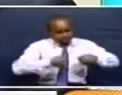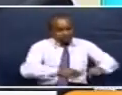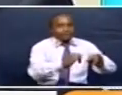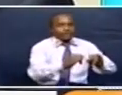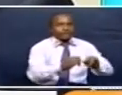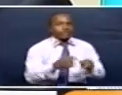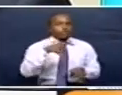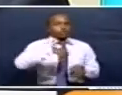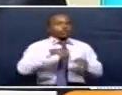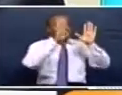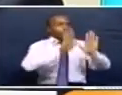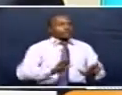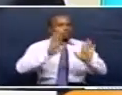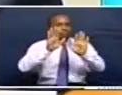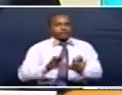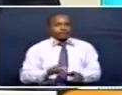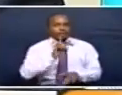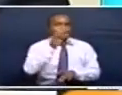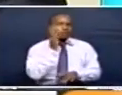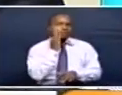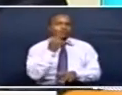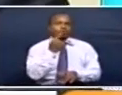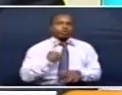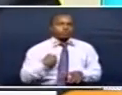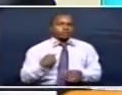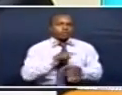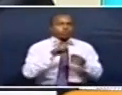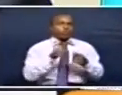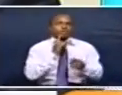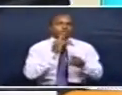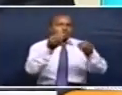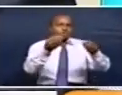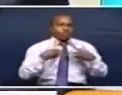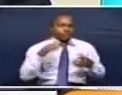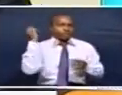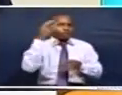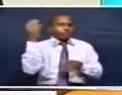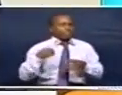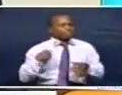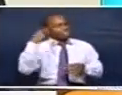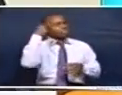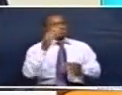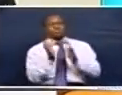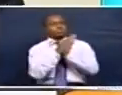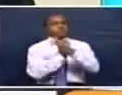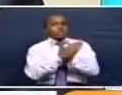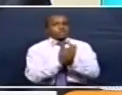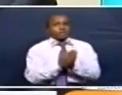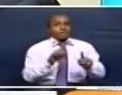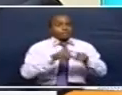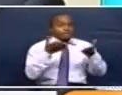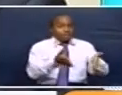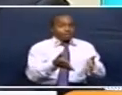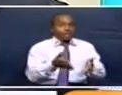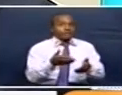was on a campaign trip, and one mother told me, when you said you'd provide ambulances, I thought it's the same talk. But now that ambulance has carried